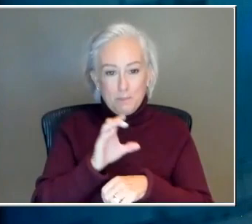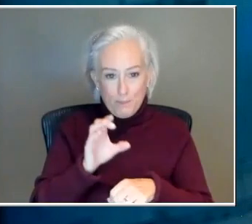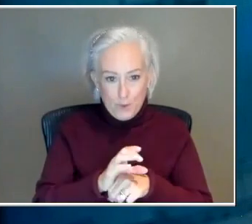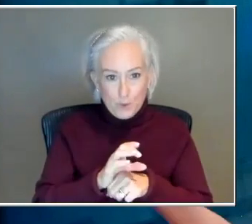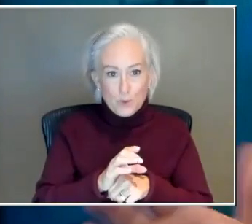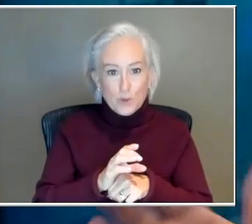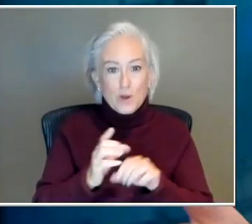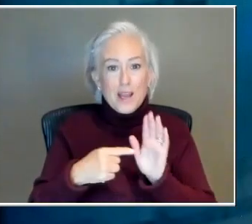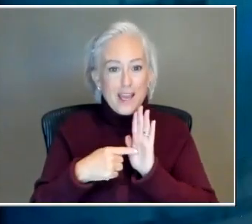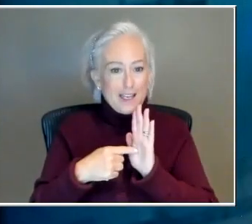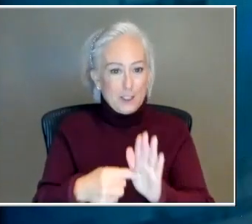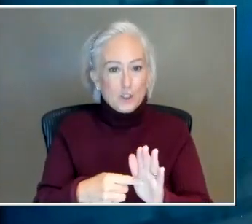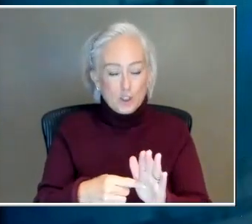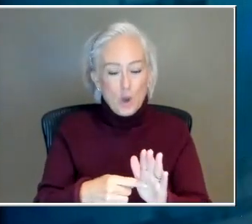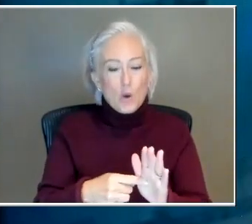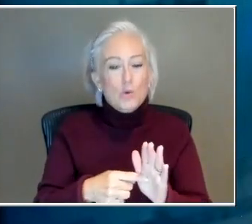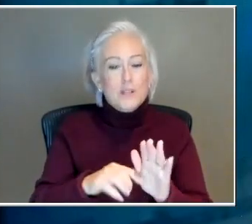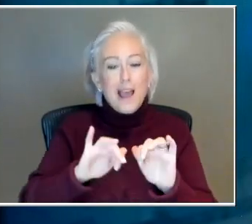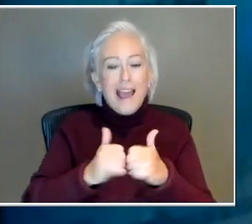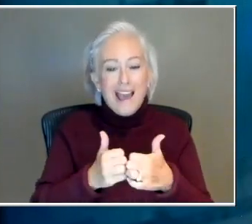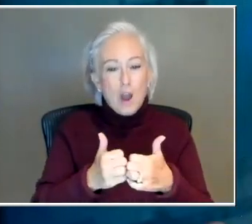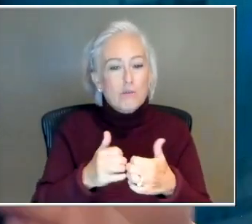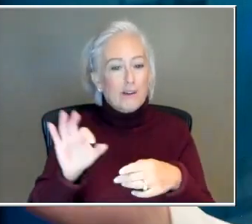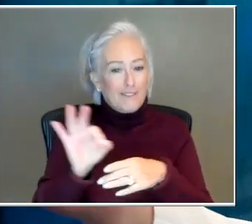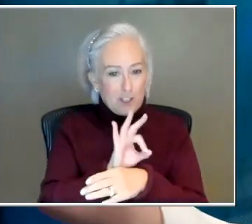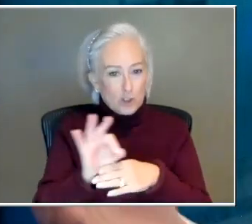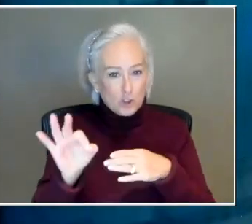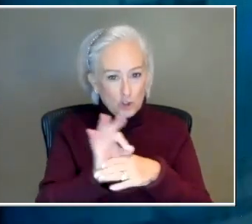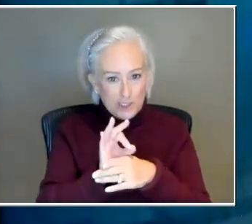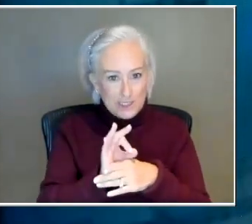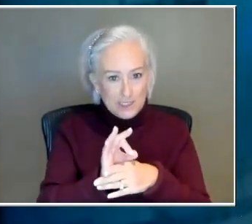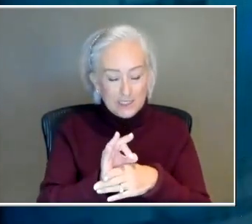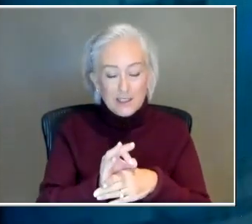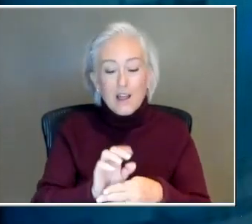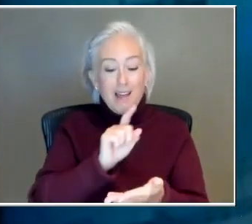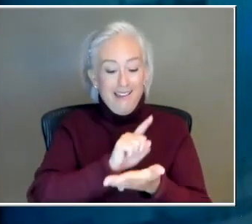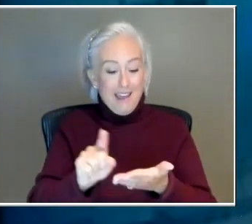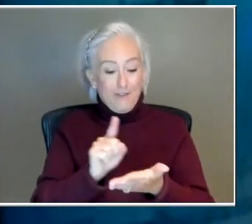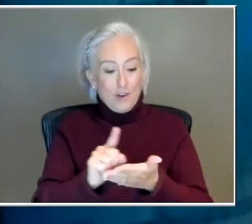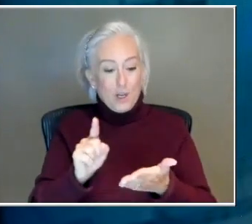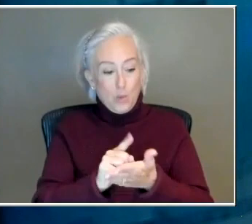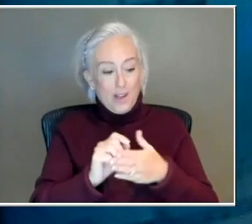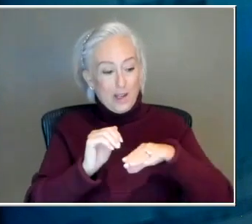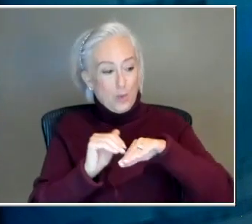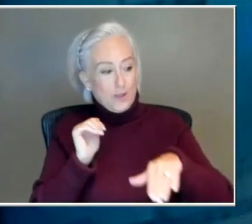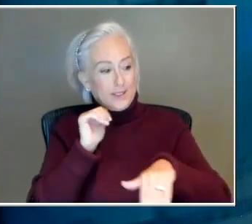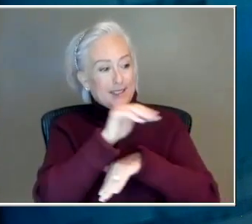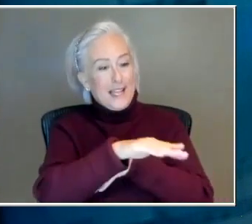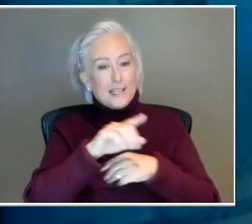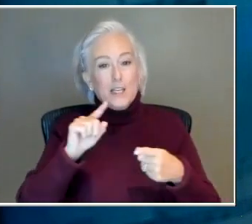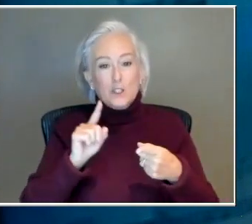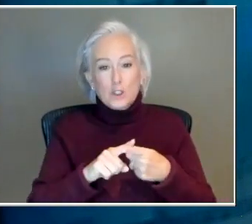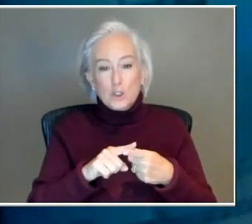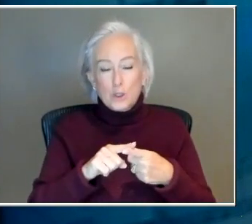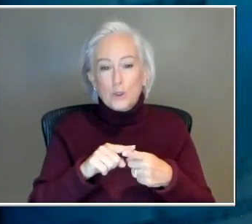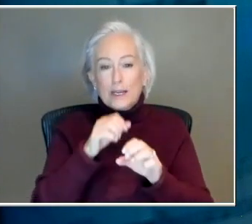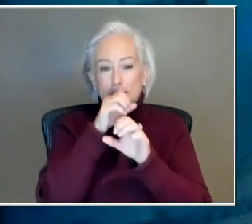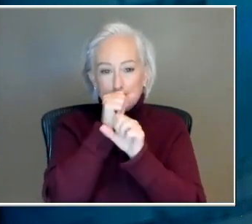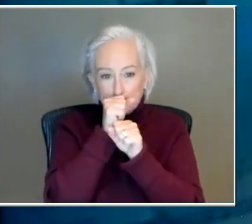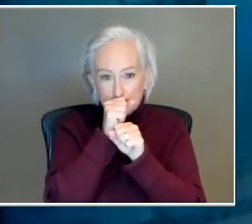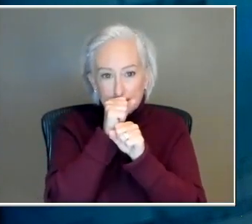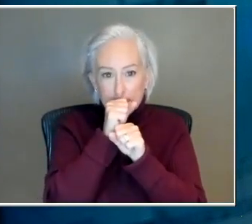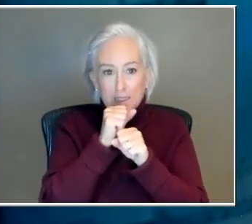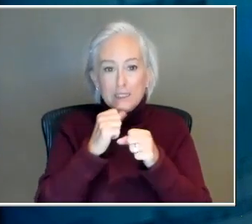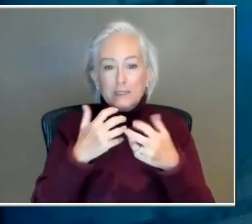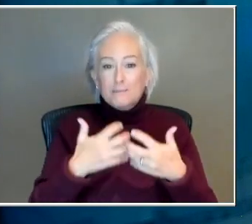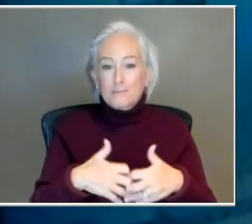then probably on a weekly basis, you probably did it. Then it goes from that computer to a secure server that NeuroPace hosts for us so that we're able to look at it. Otherwise,